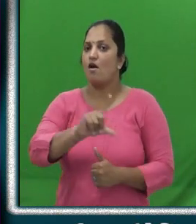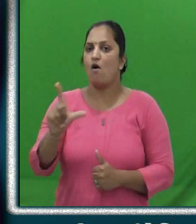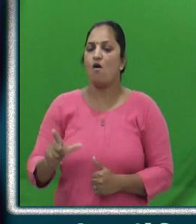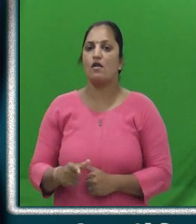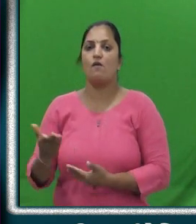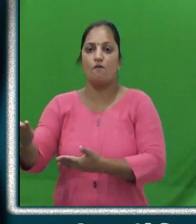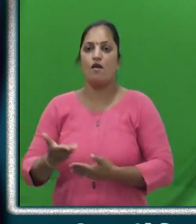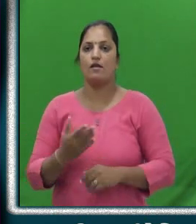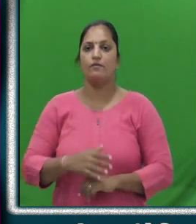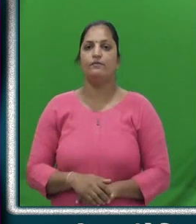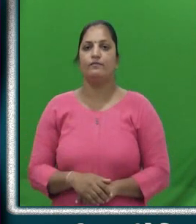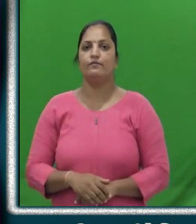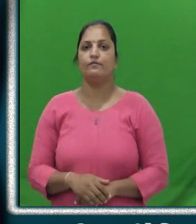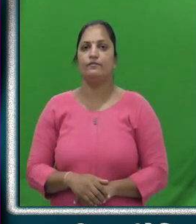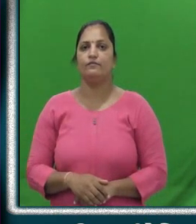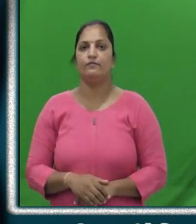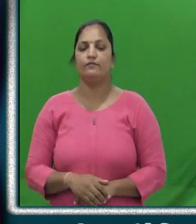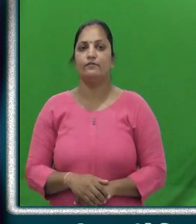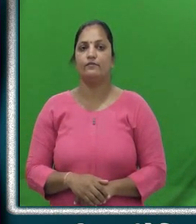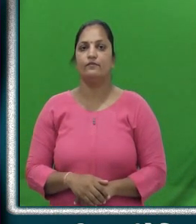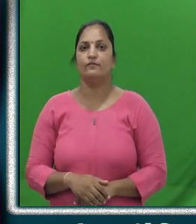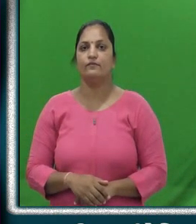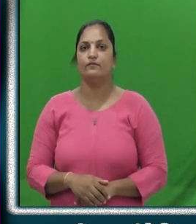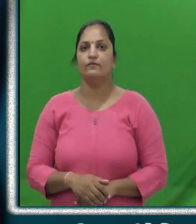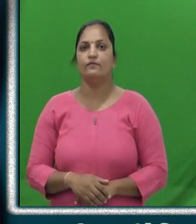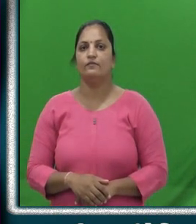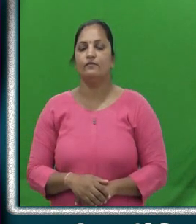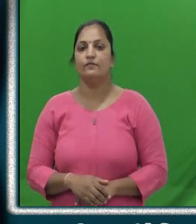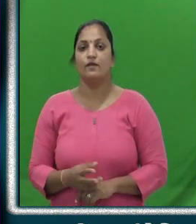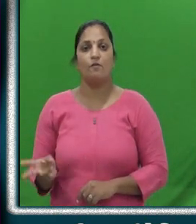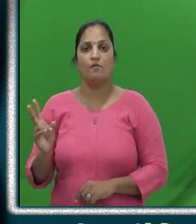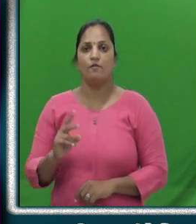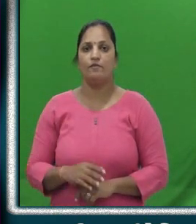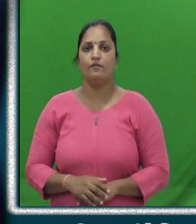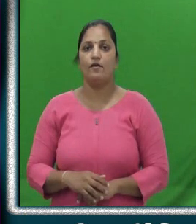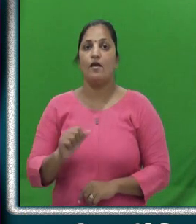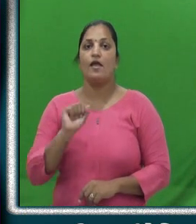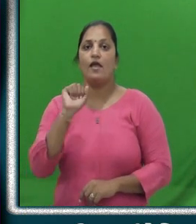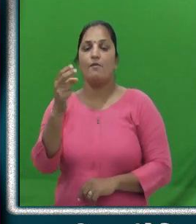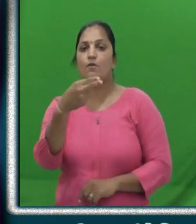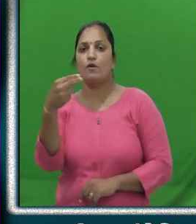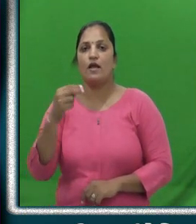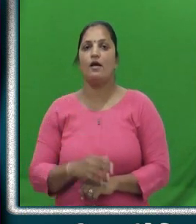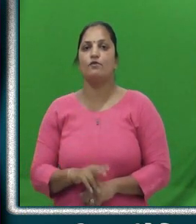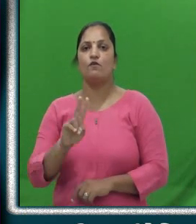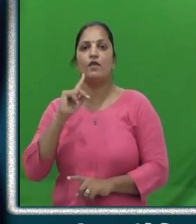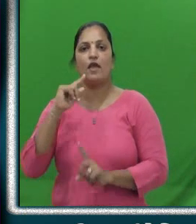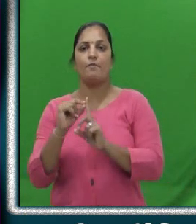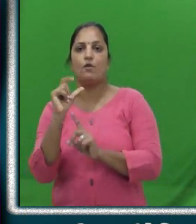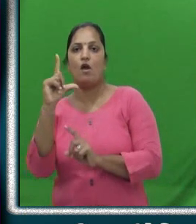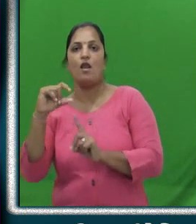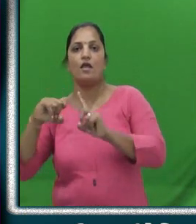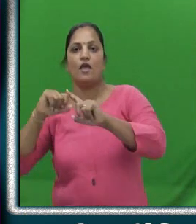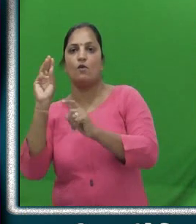Welcome, you all are present. I myself, Chaudhary Vipul Kumar, from the school, Sri